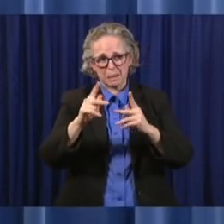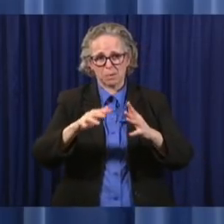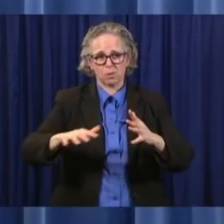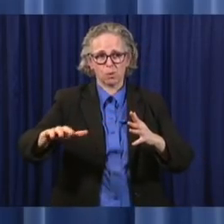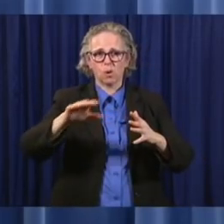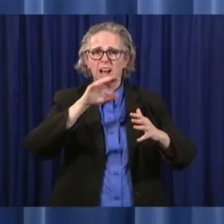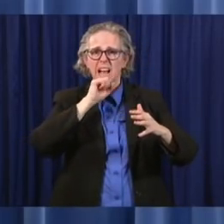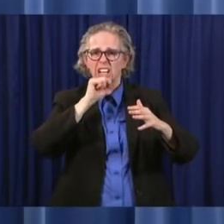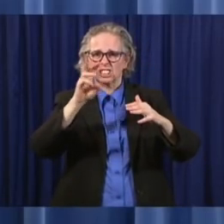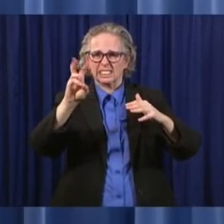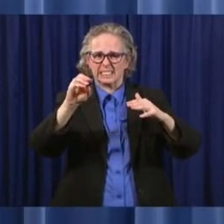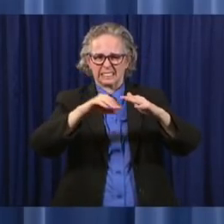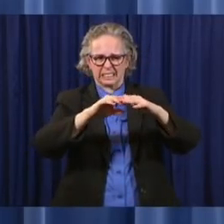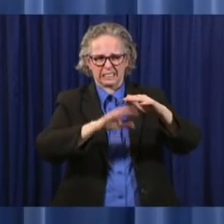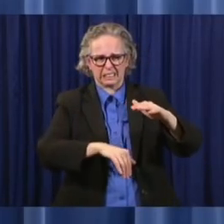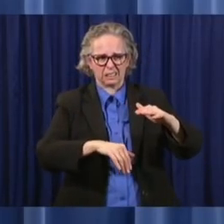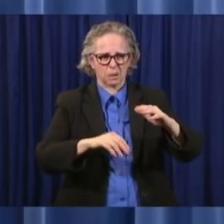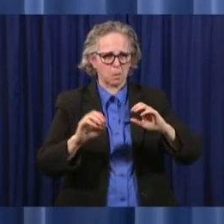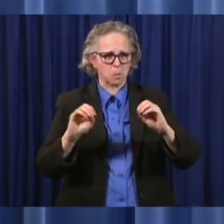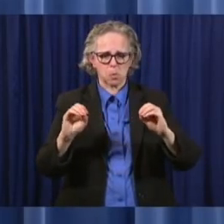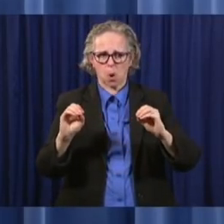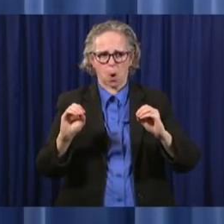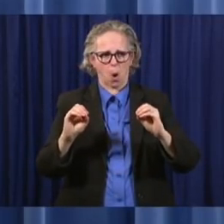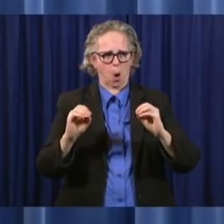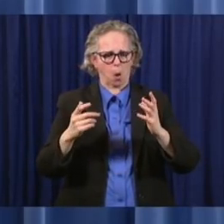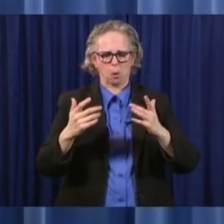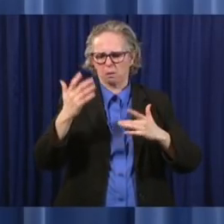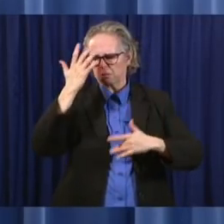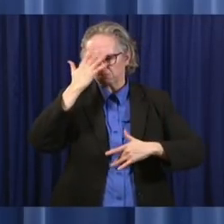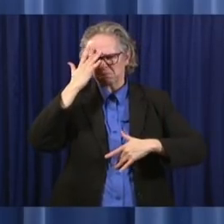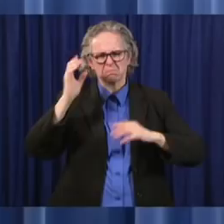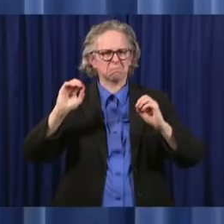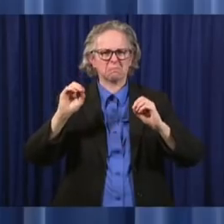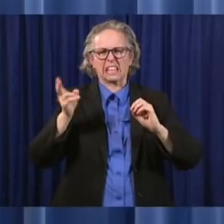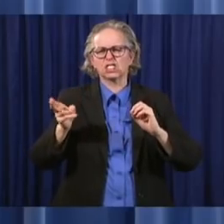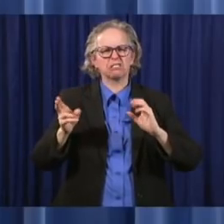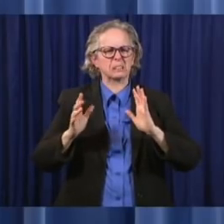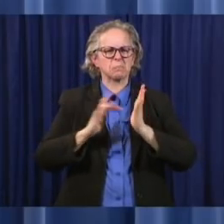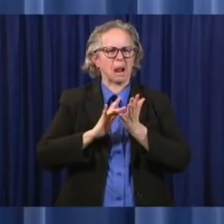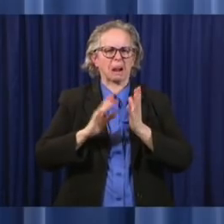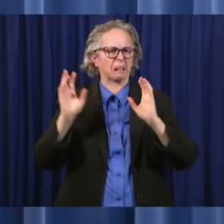have any kind of medical problems. And